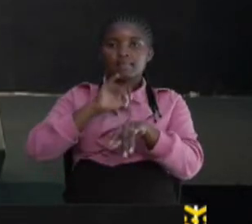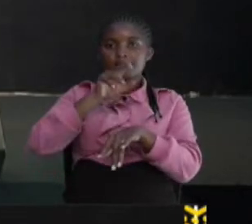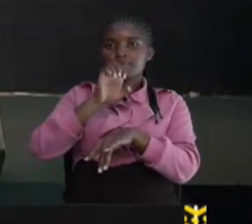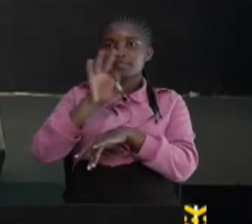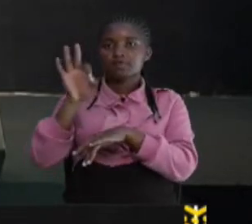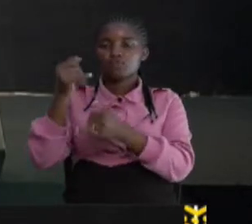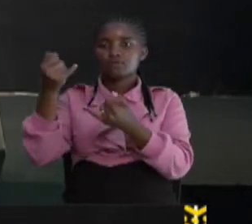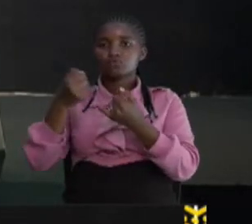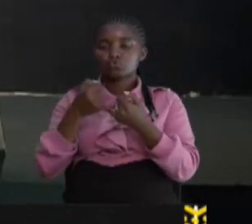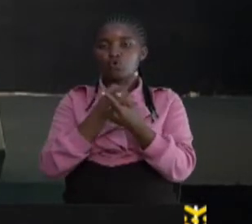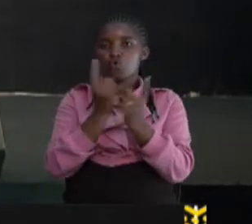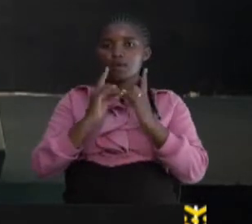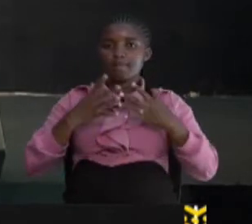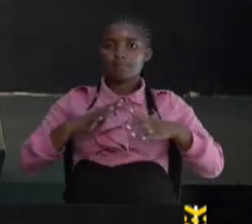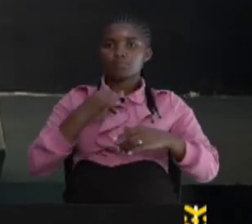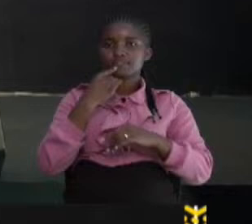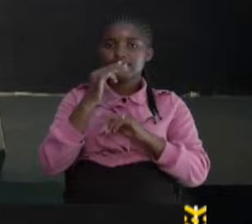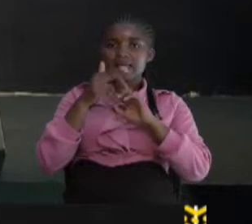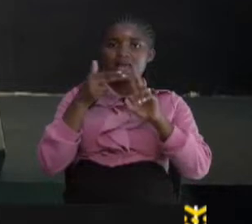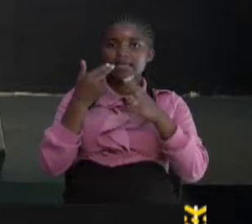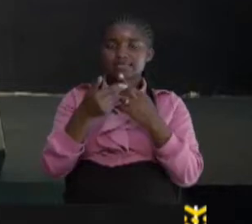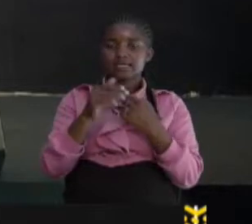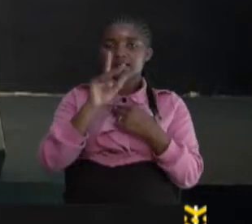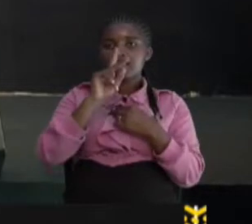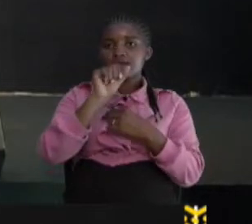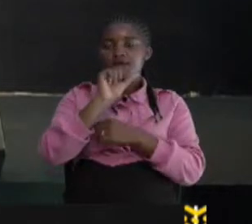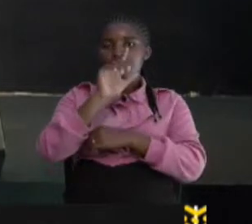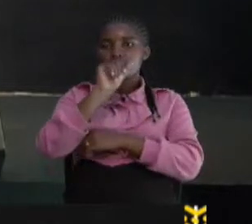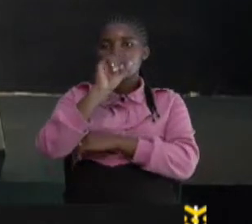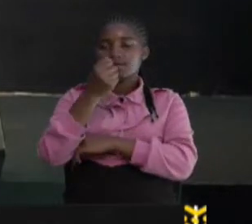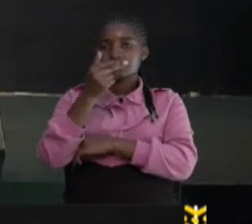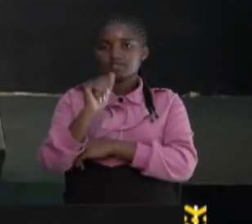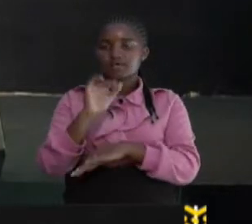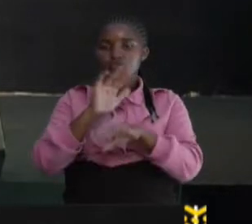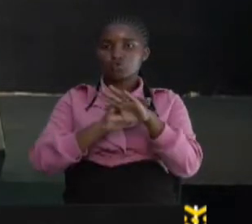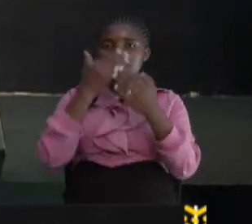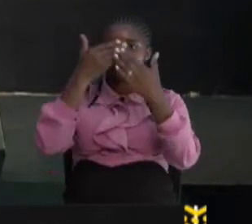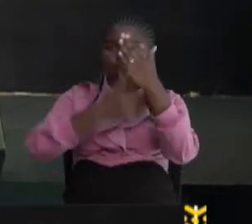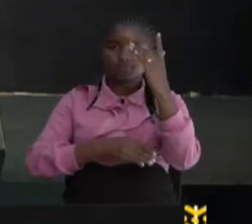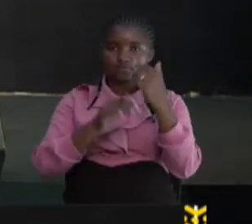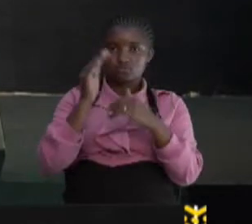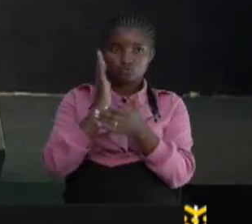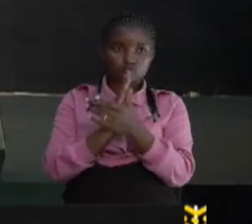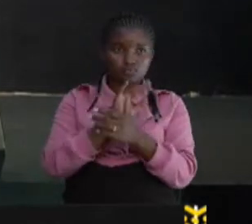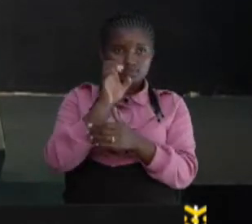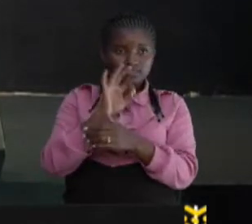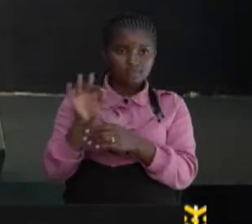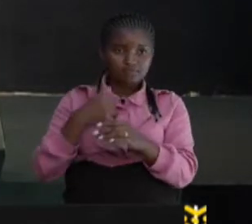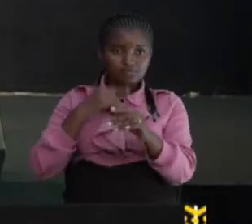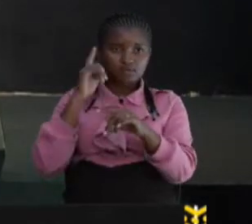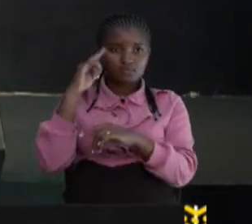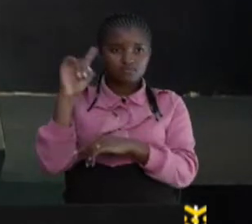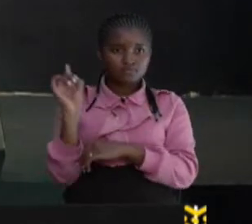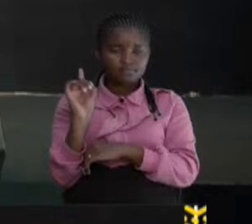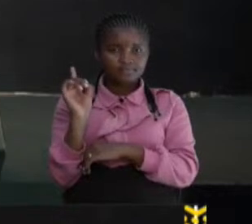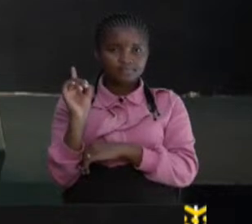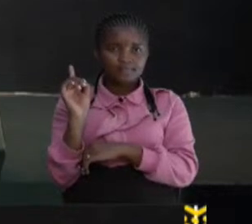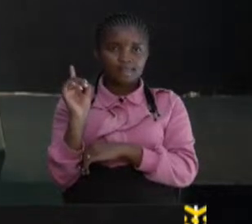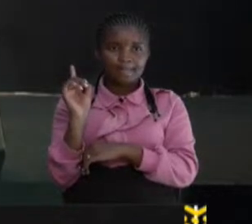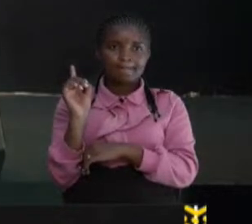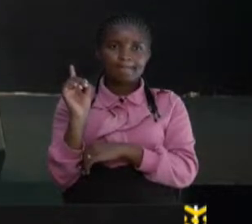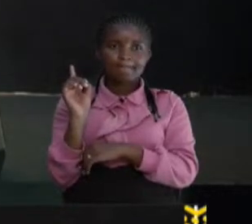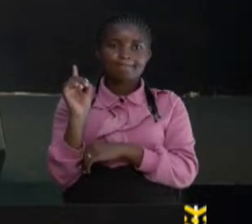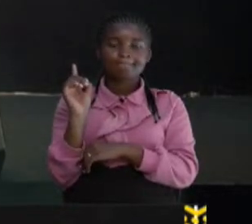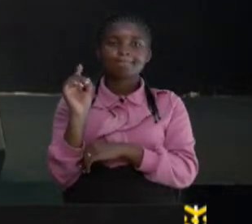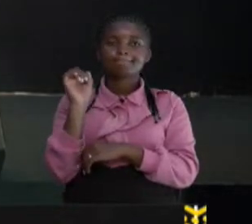introducing everybody, he said the hashtag Kalasha is on the screen, right? Jeff, am I right? They're still on the screen. So what that